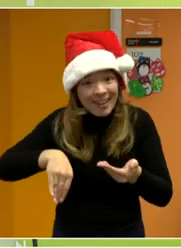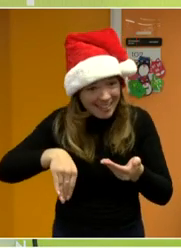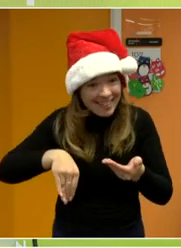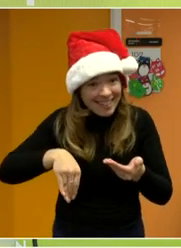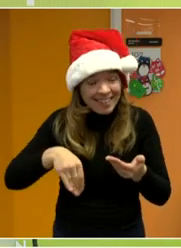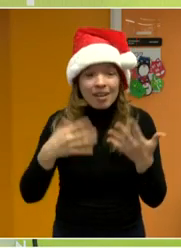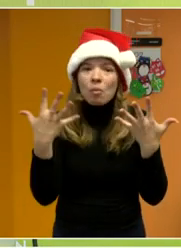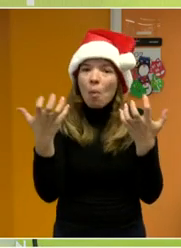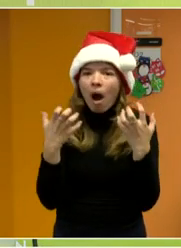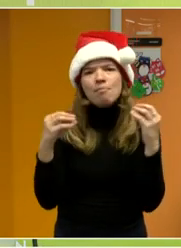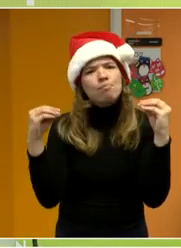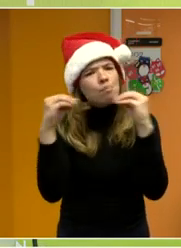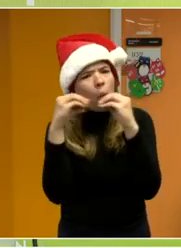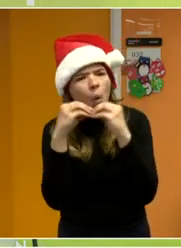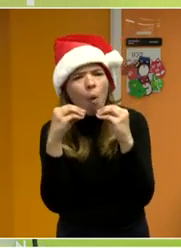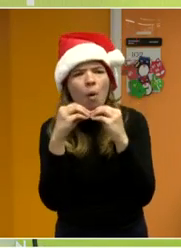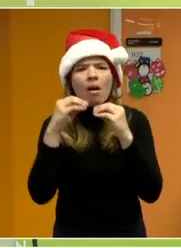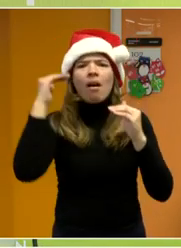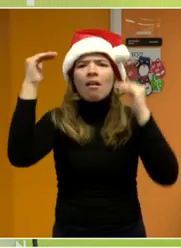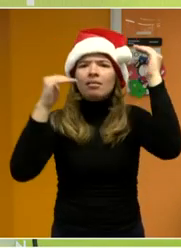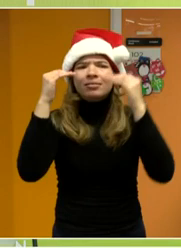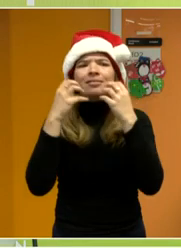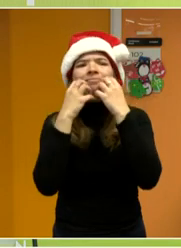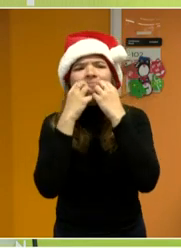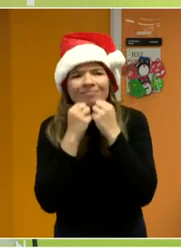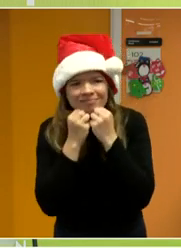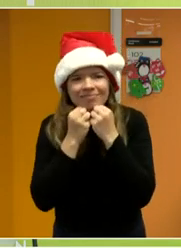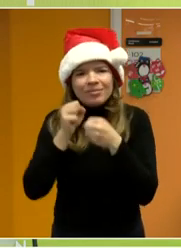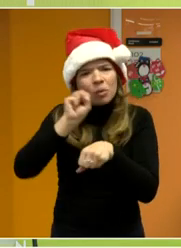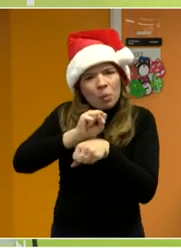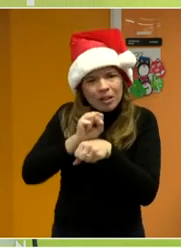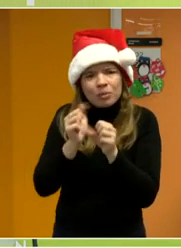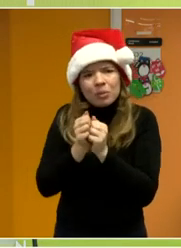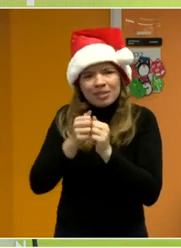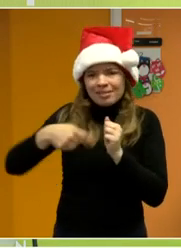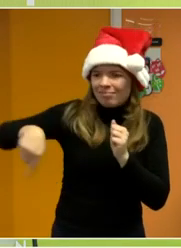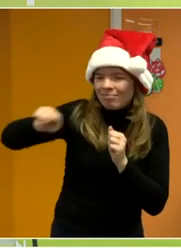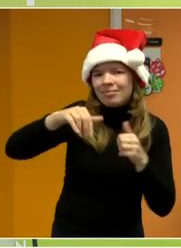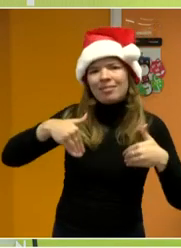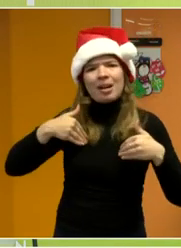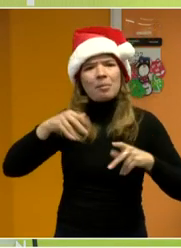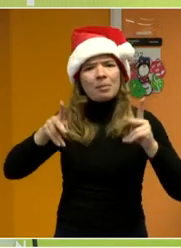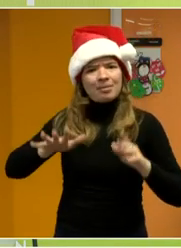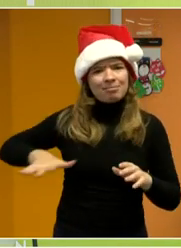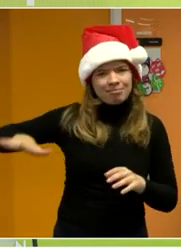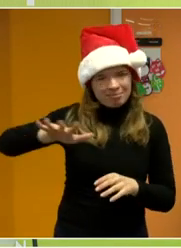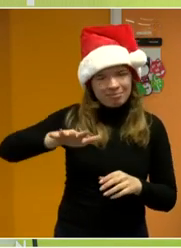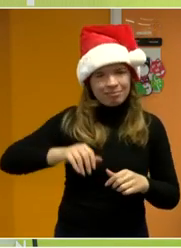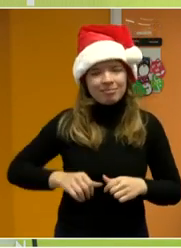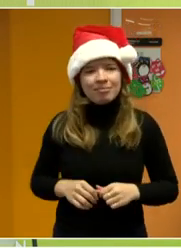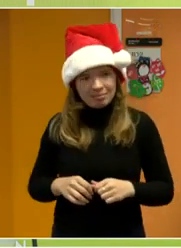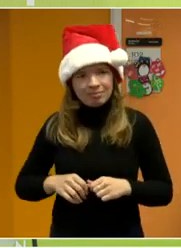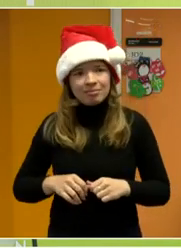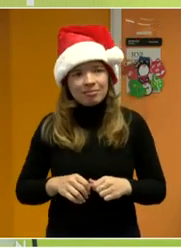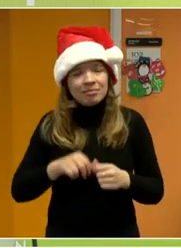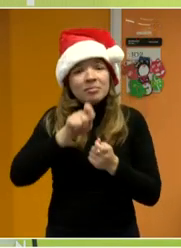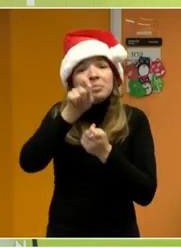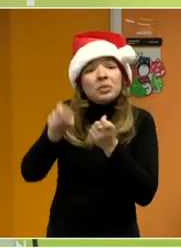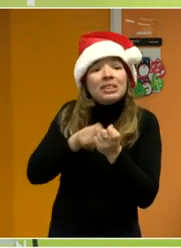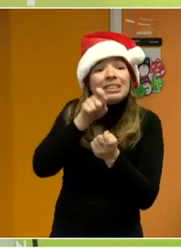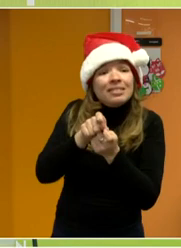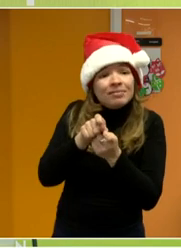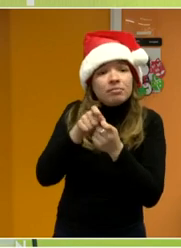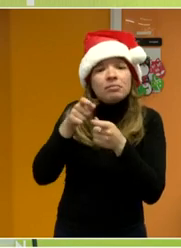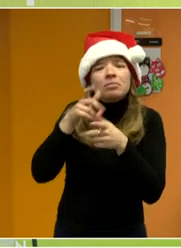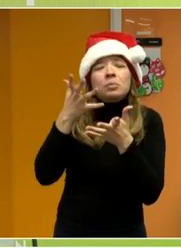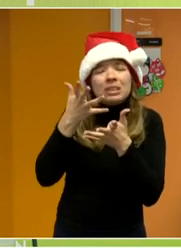additional caring adults who want to work directly with young people in our community. Specifically, we have several openings in our